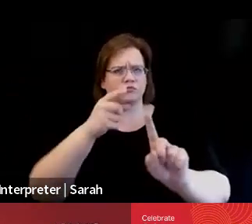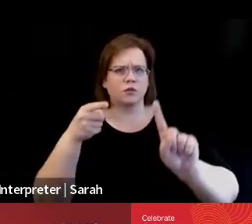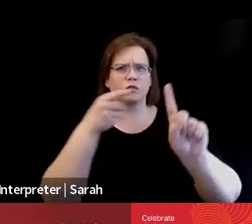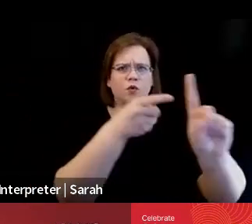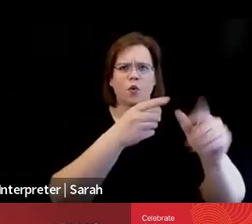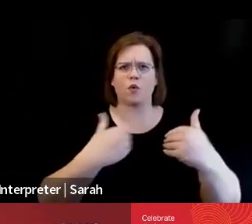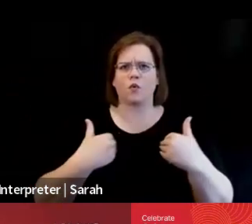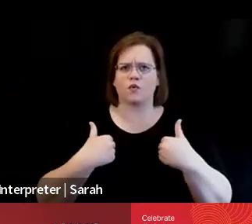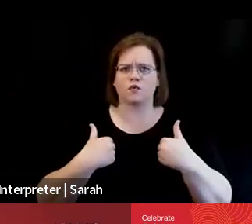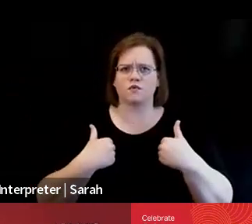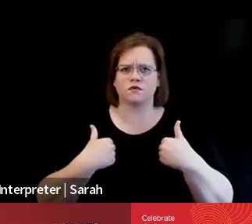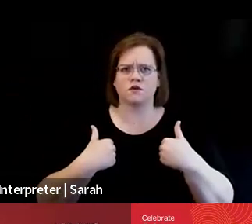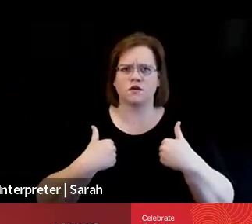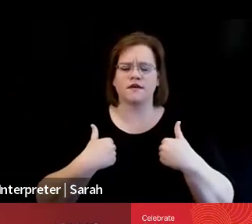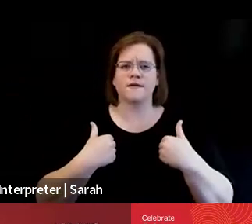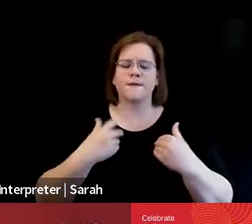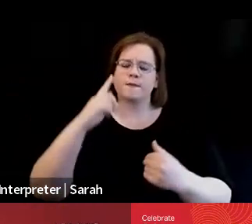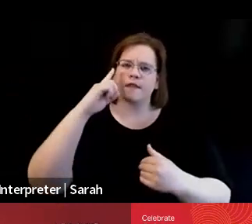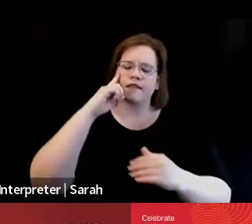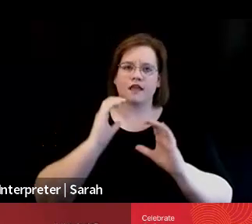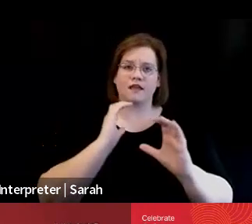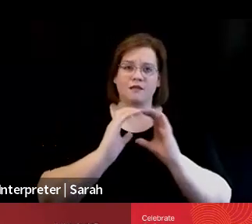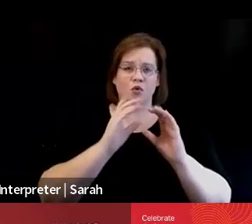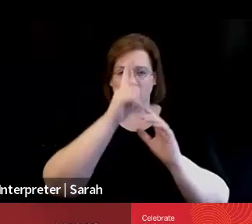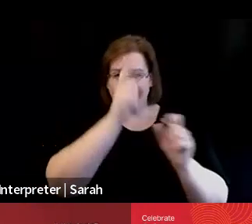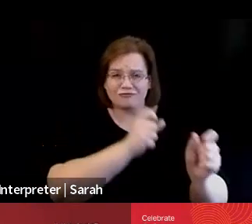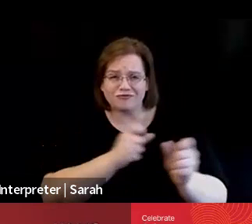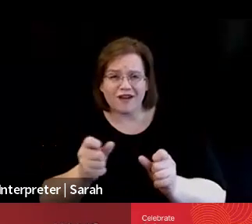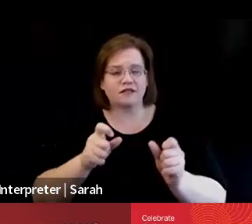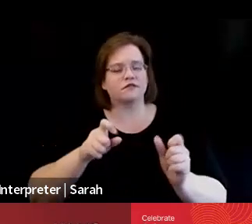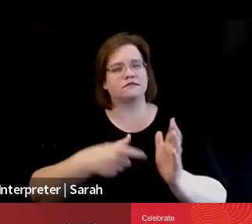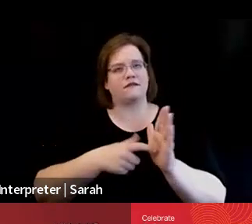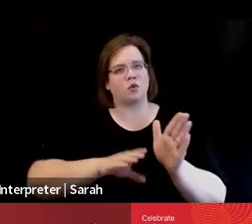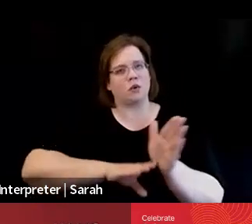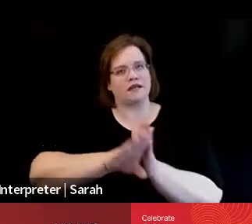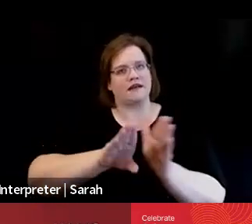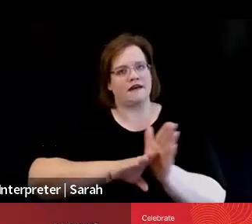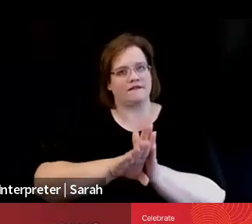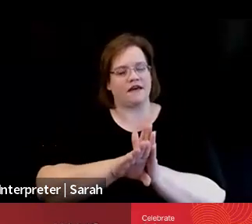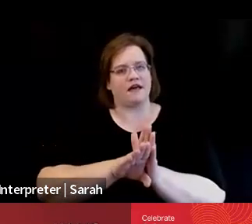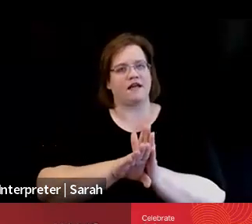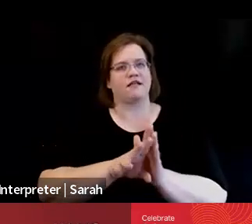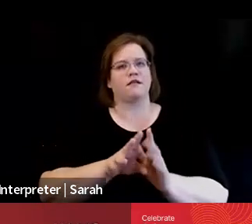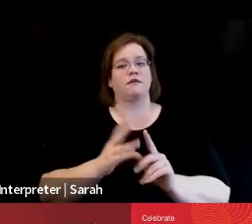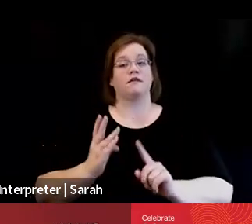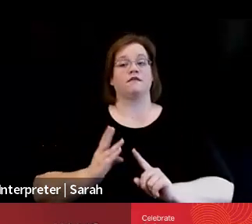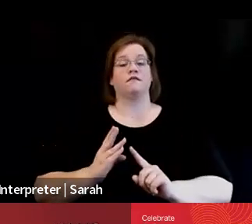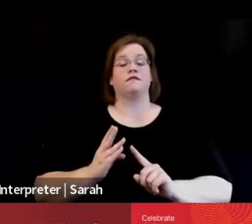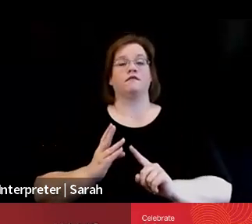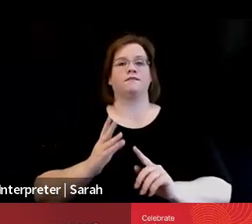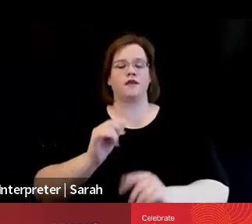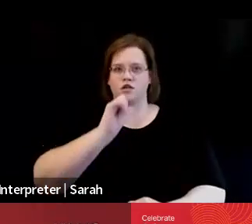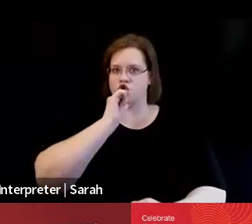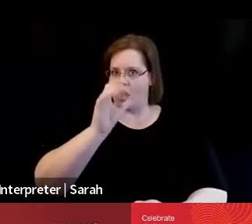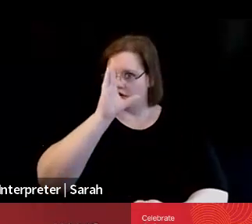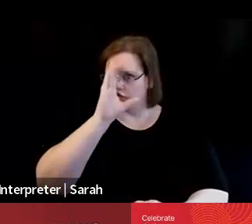I think there would be communication strategies you'd have to develop, kind of indirect communication styles that are